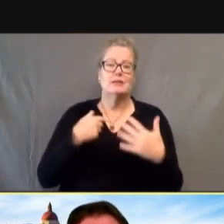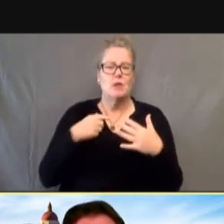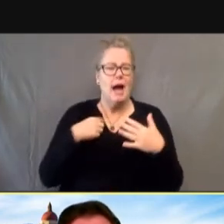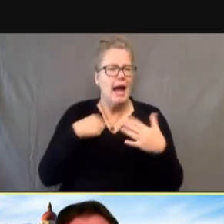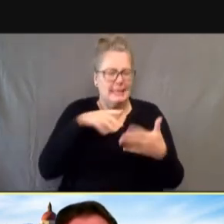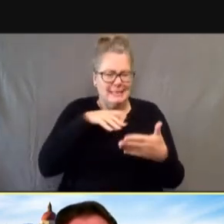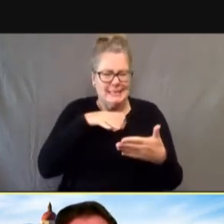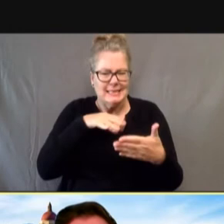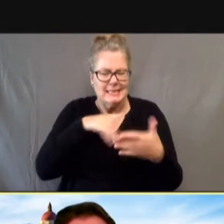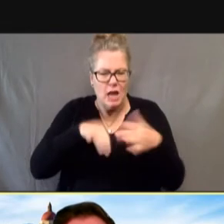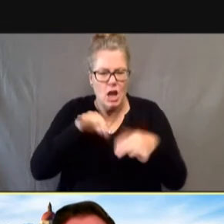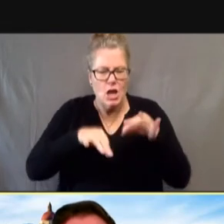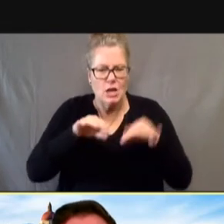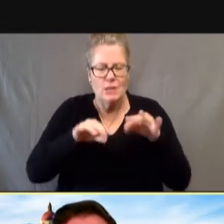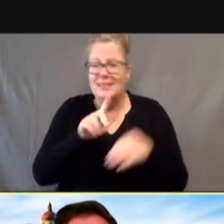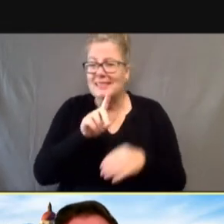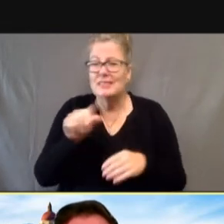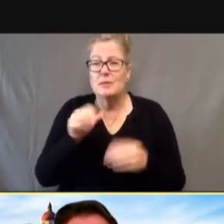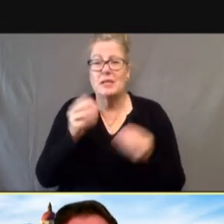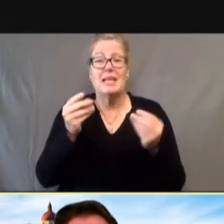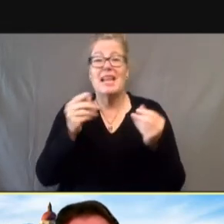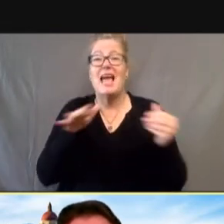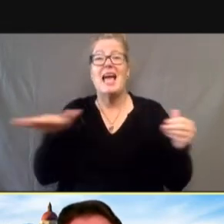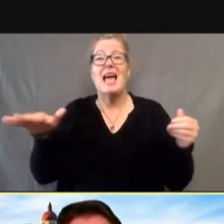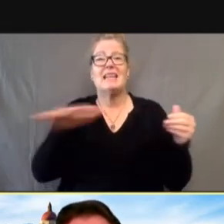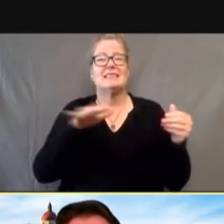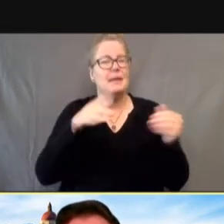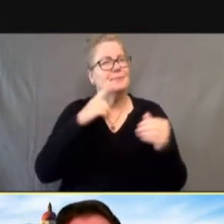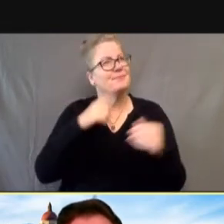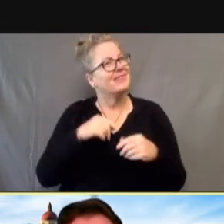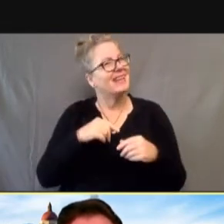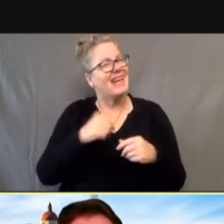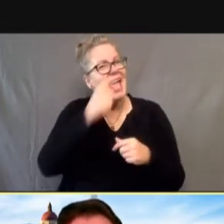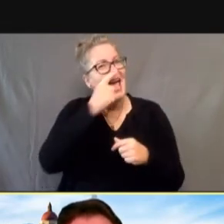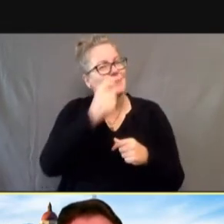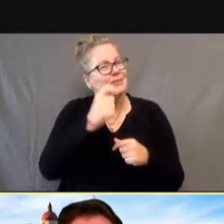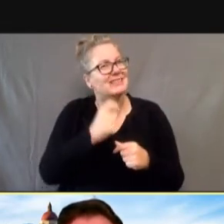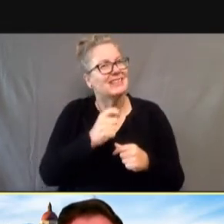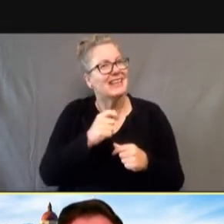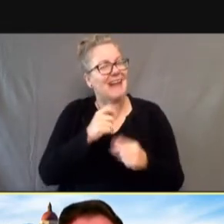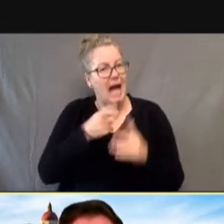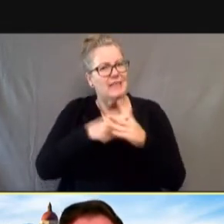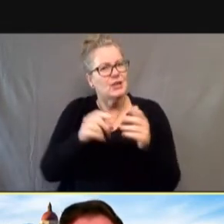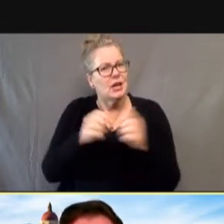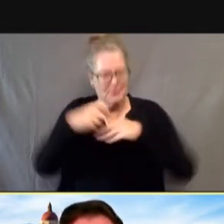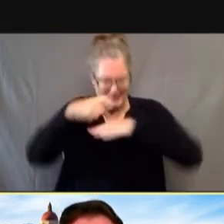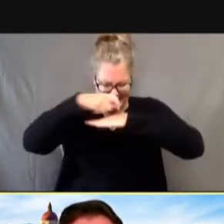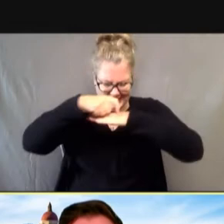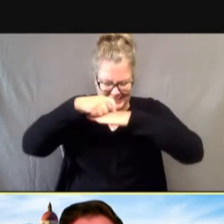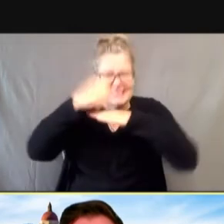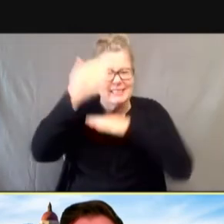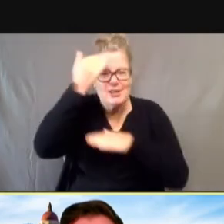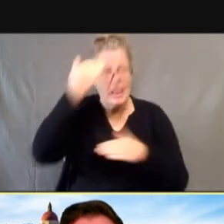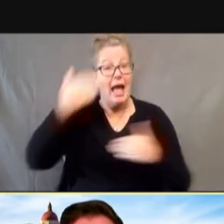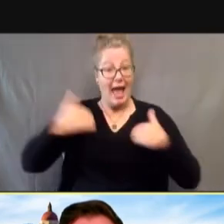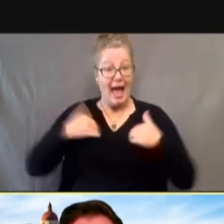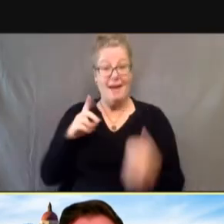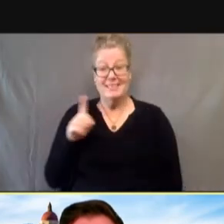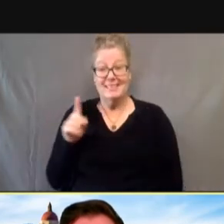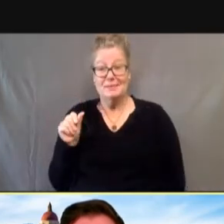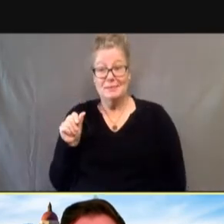have to admit that I started off with very little knowledge. I didn't really identify as being disabled, just having a disability